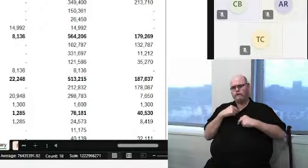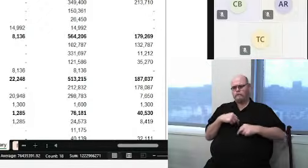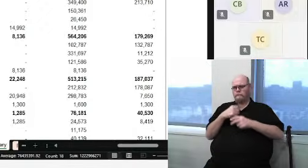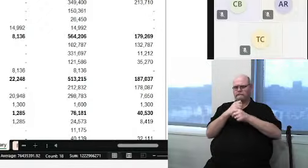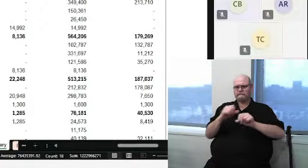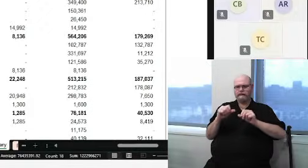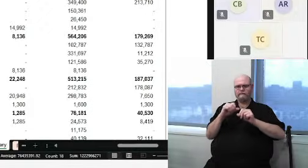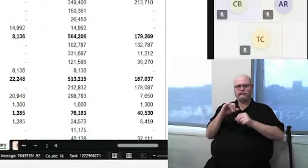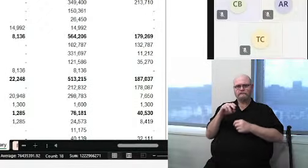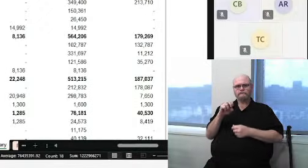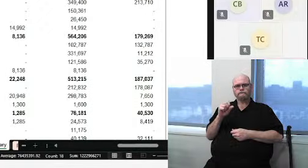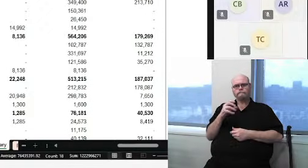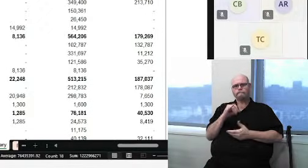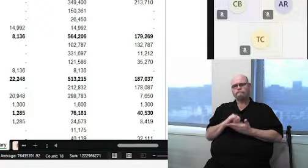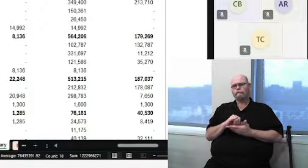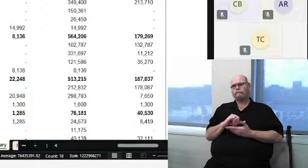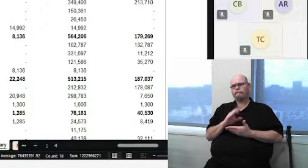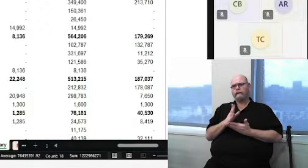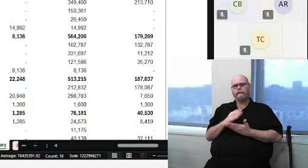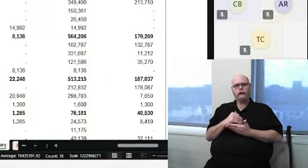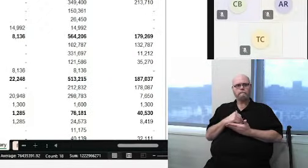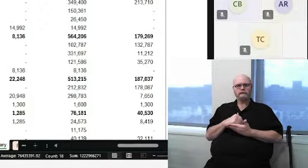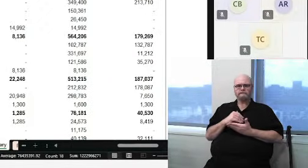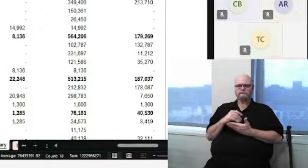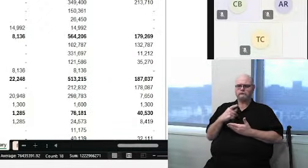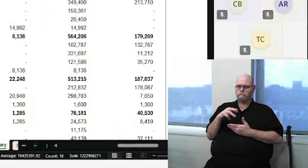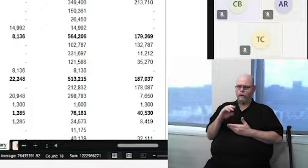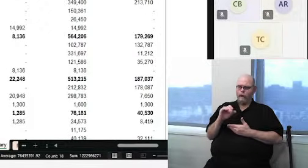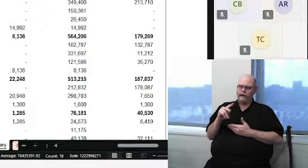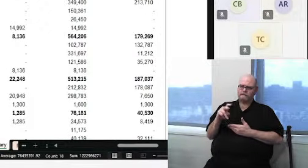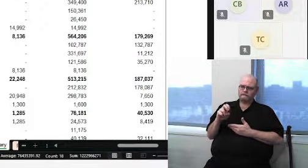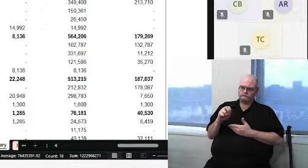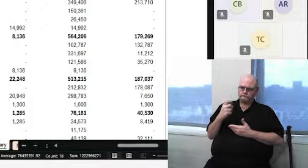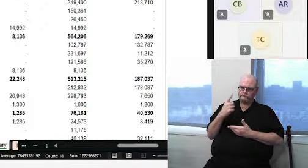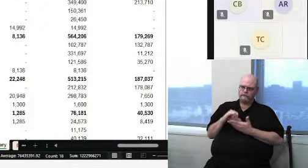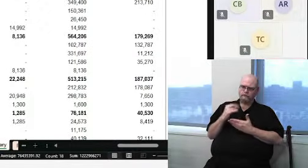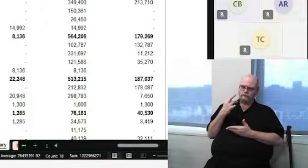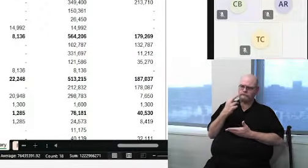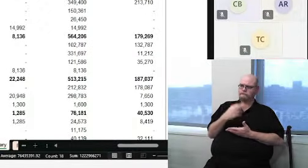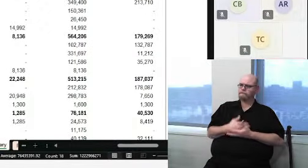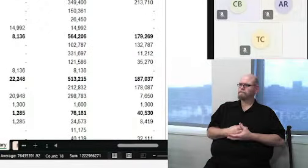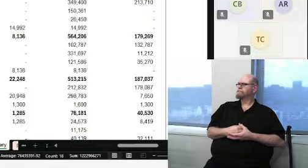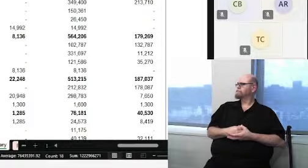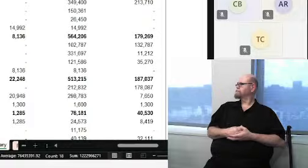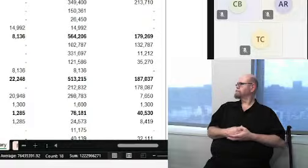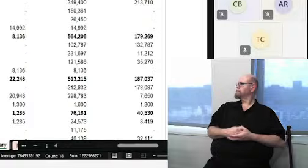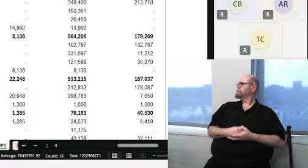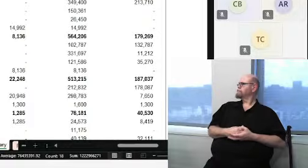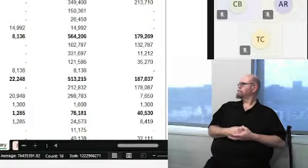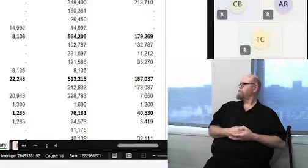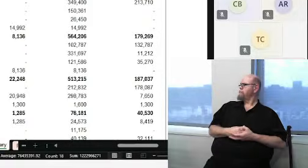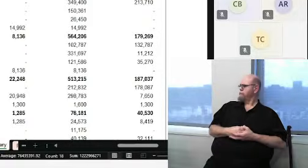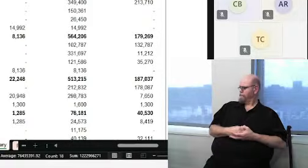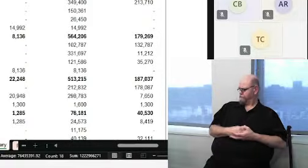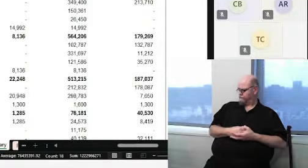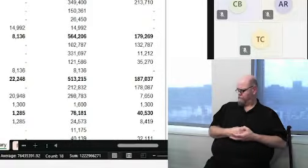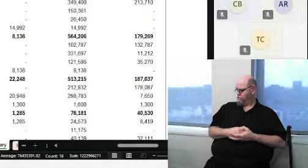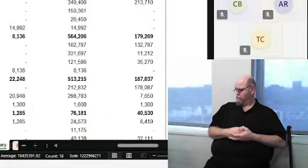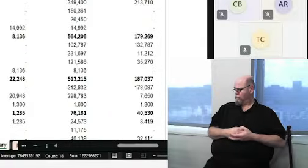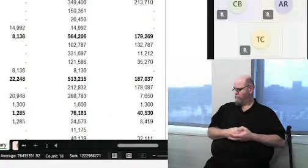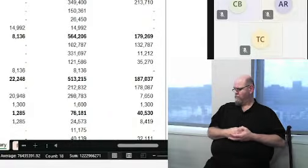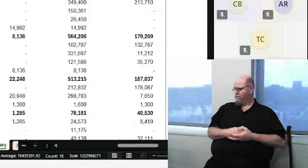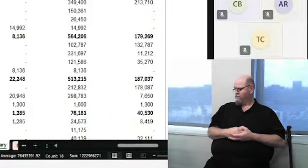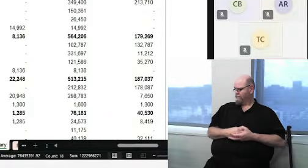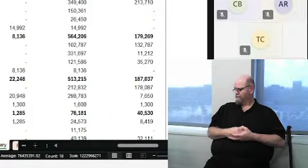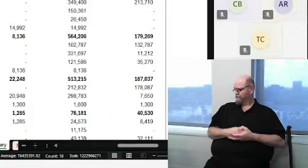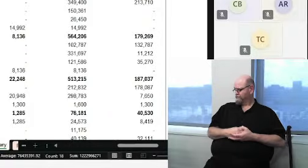right? Human safety issues, and we're budgeting for that to proactively go and replace them. Right, historical information, things you've done. Yeah. Yep. And